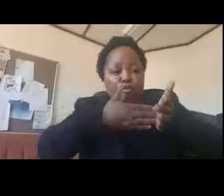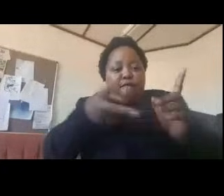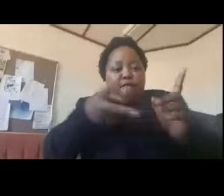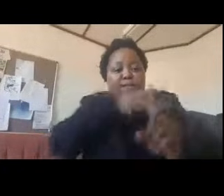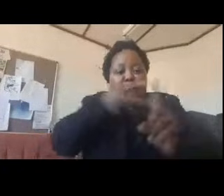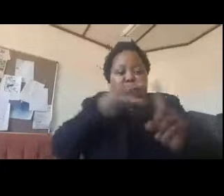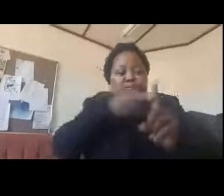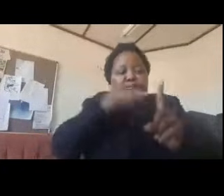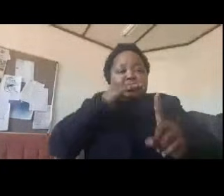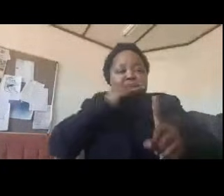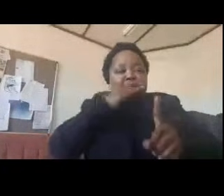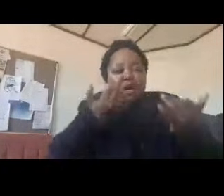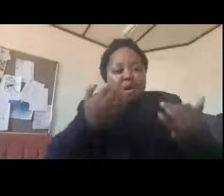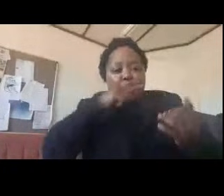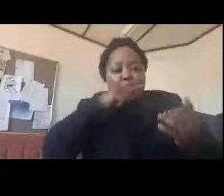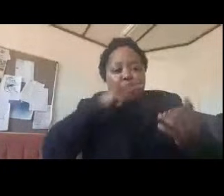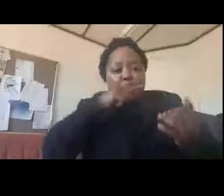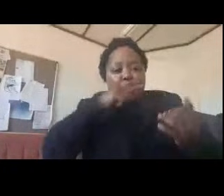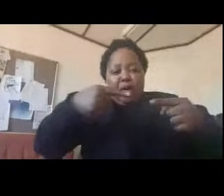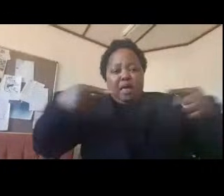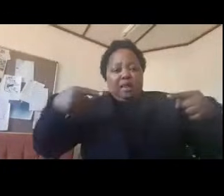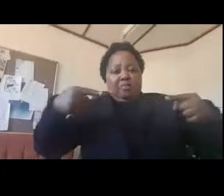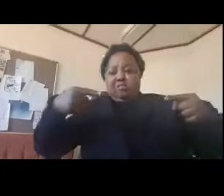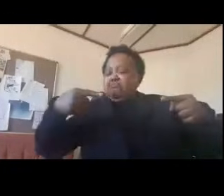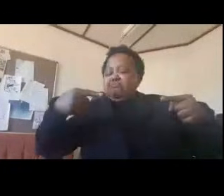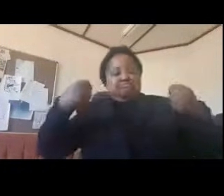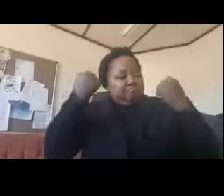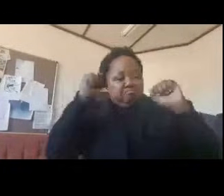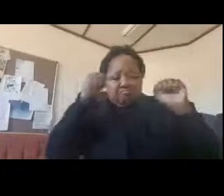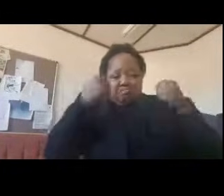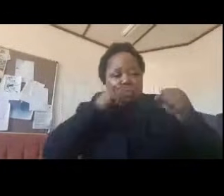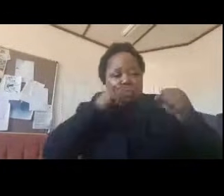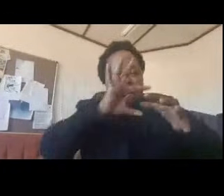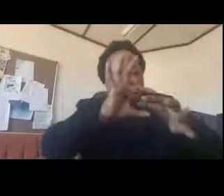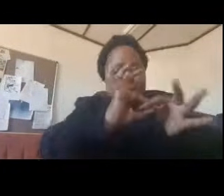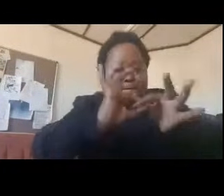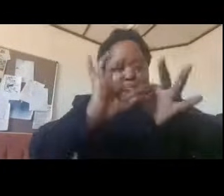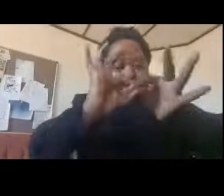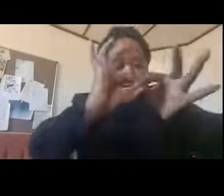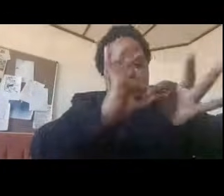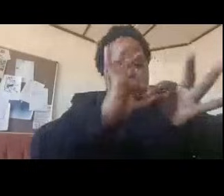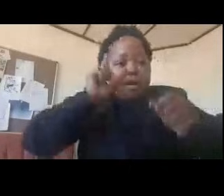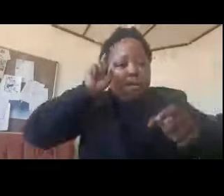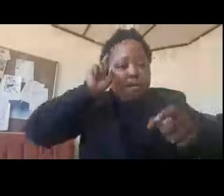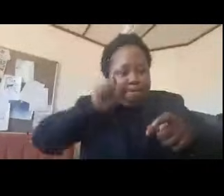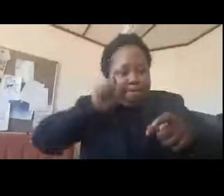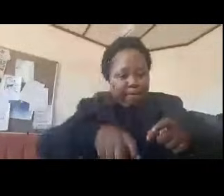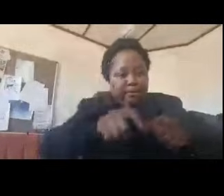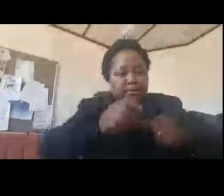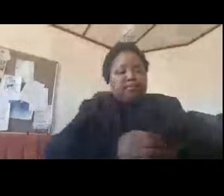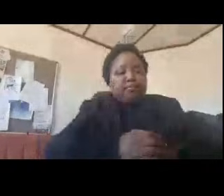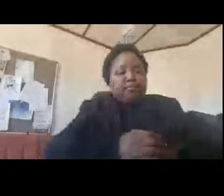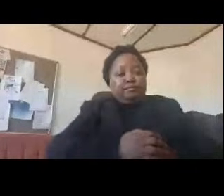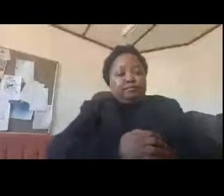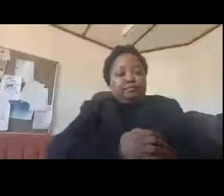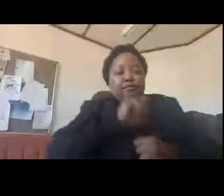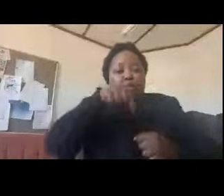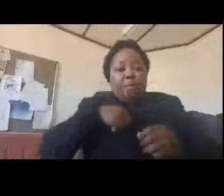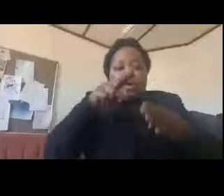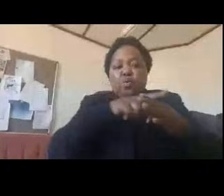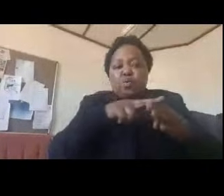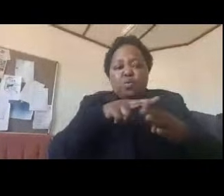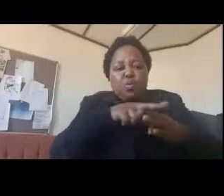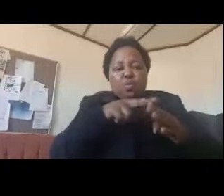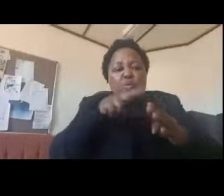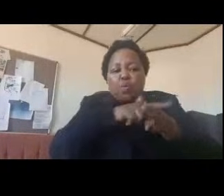allies. We've been fighting a war with the wrong weapons. We've been using punishment and laws to